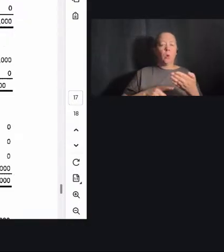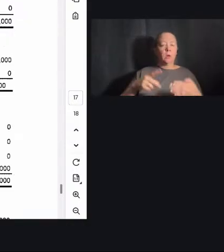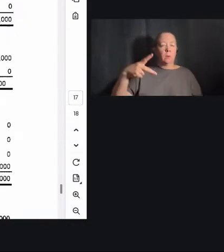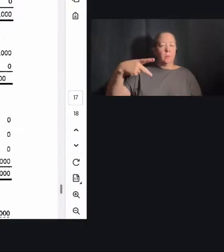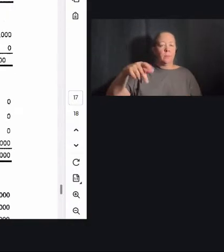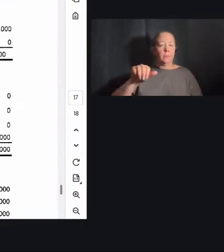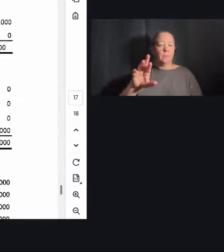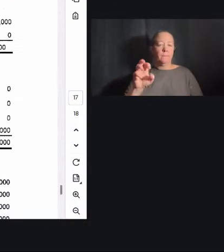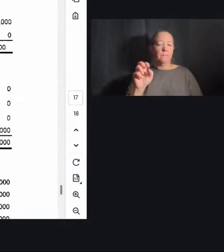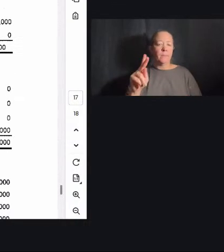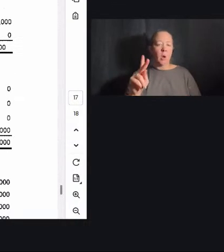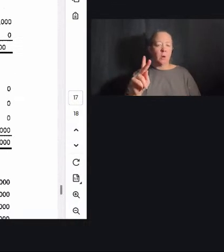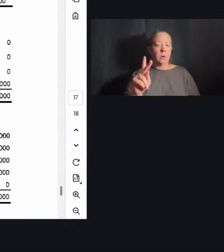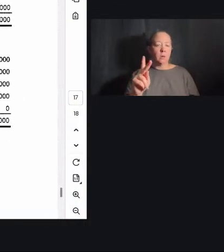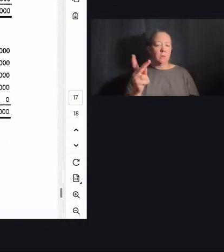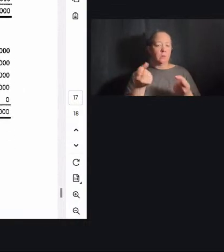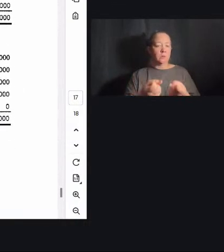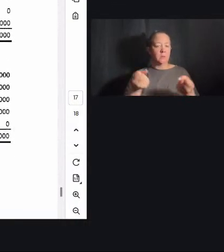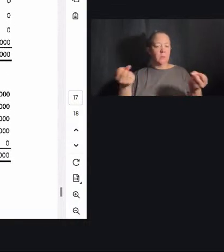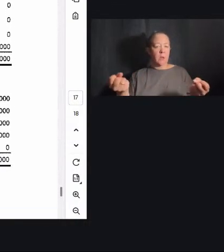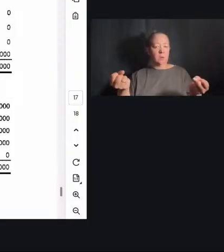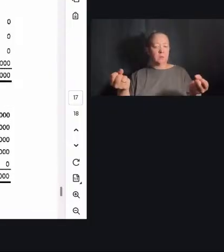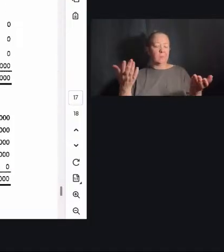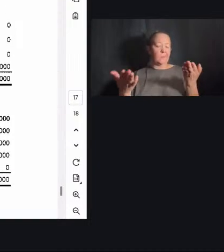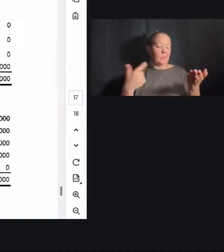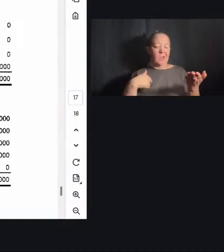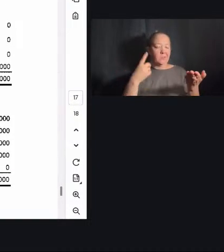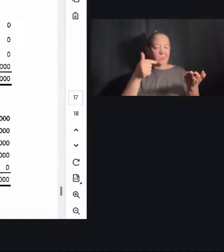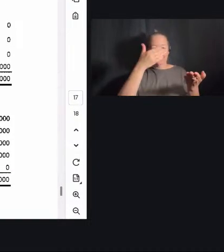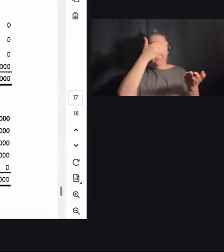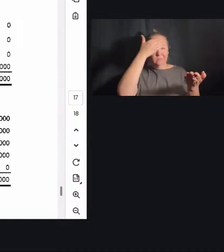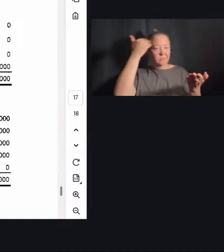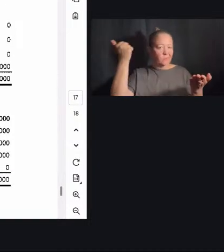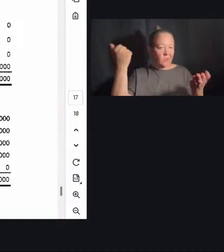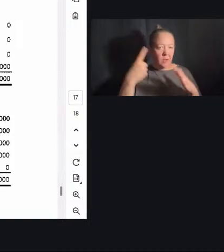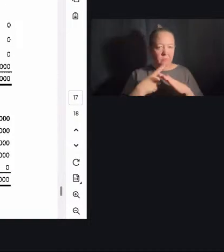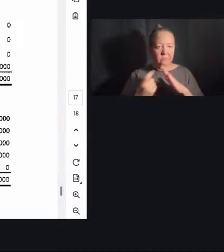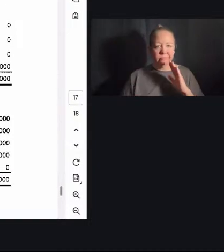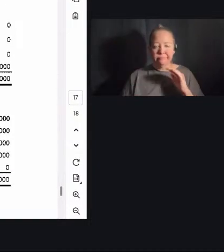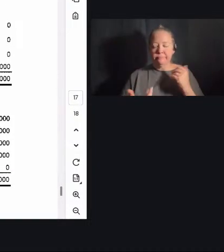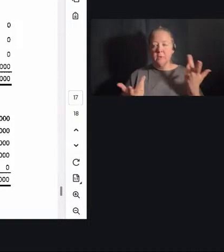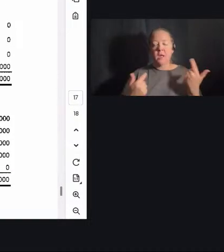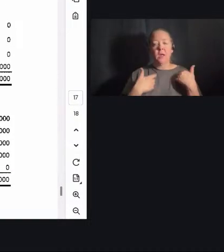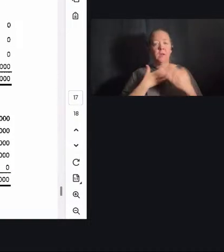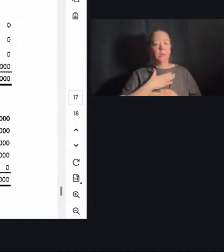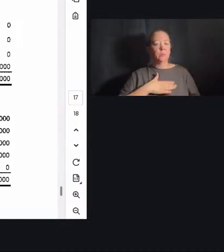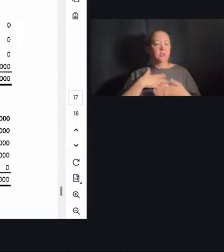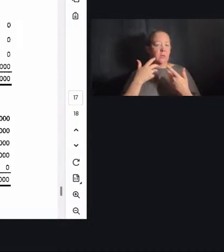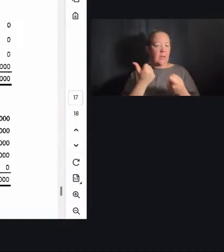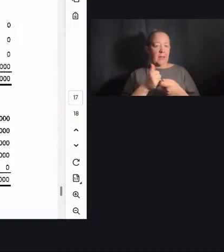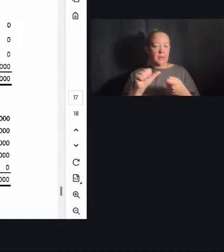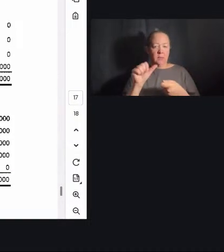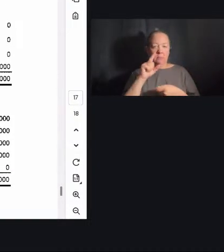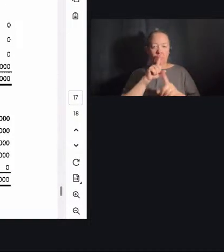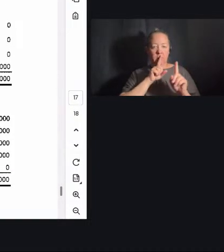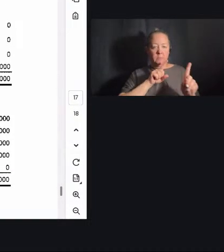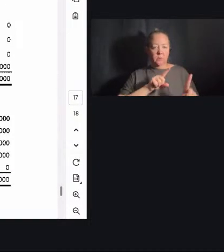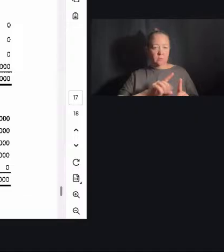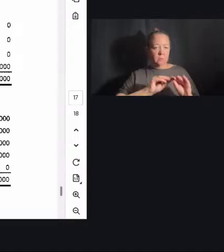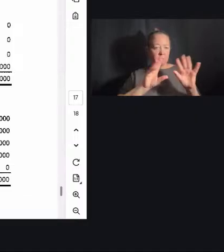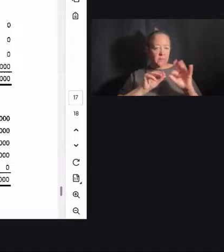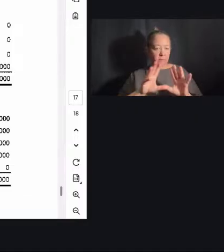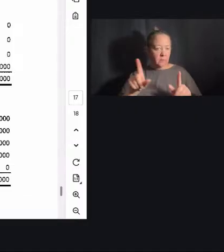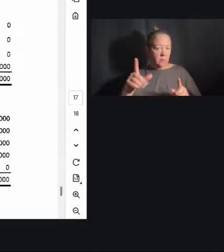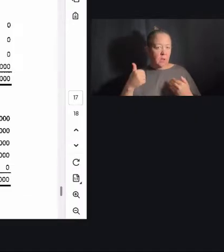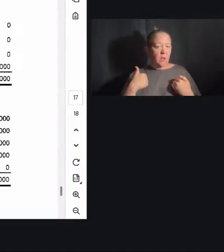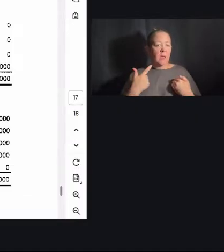I most likely have just forgotten. I would appreciate anything that you have there. I am concerned to see that we